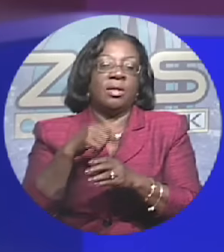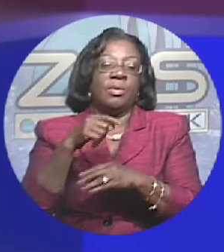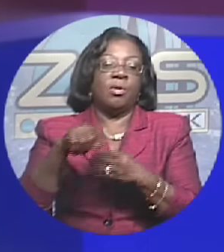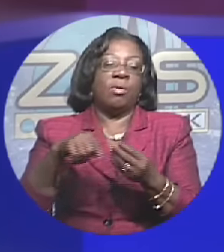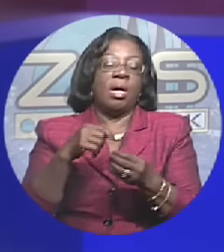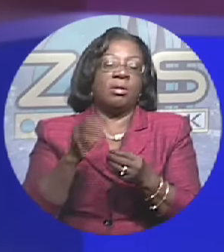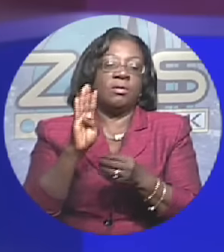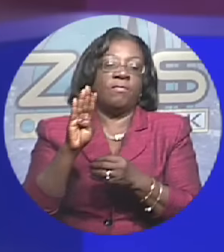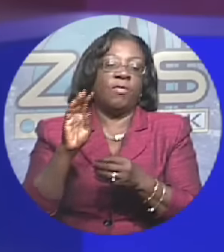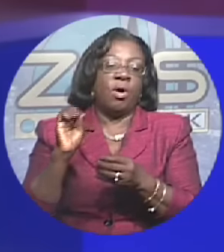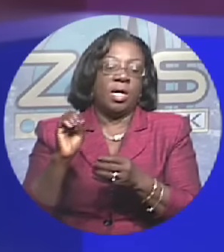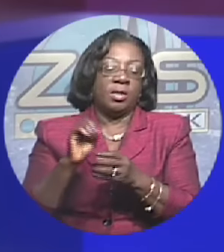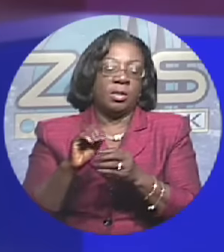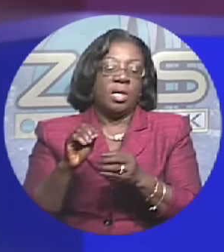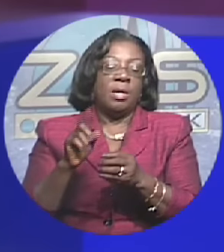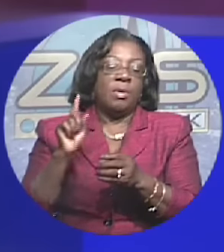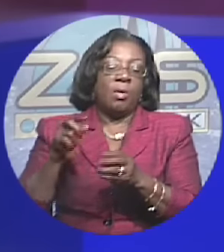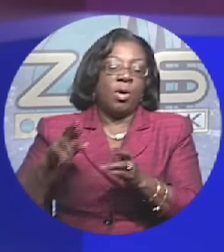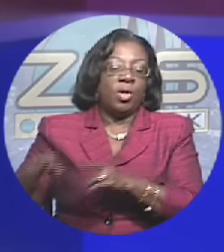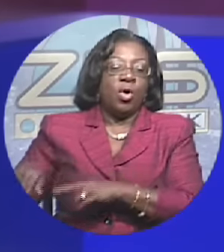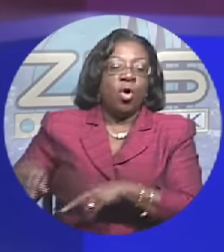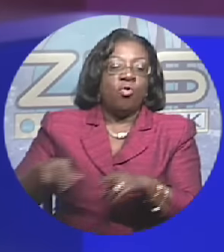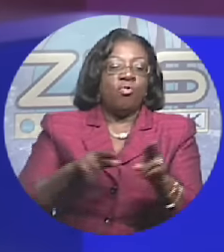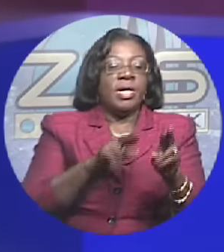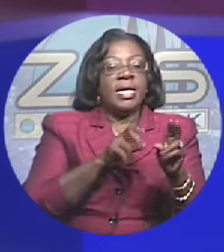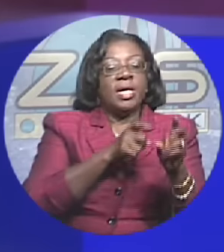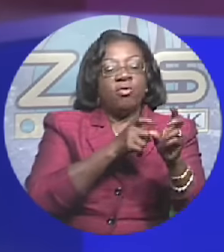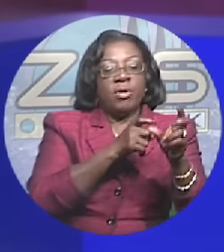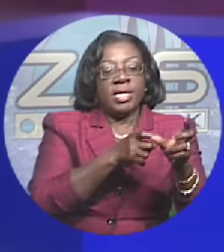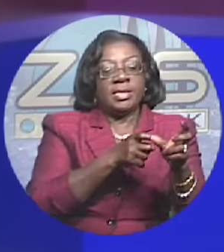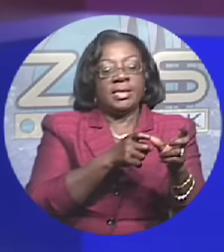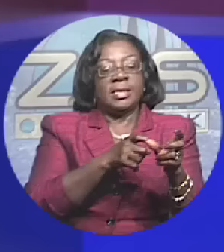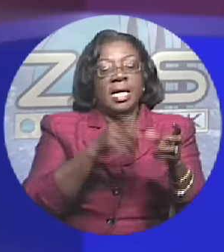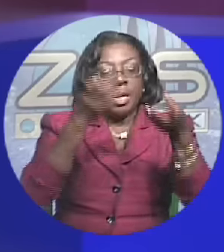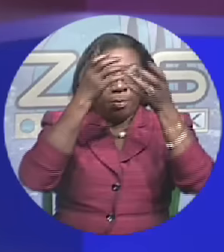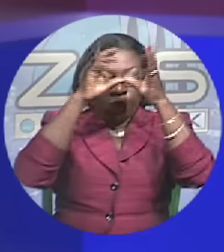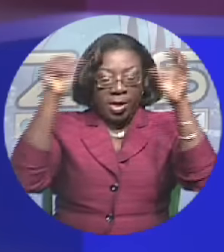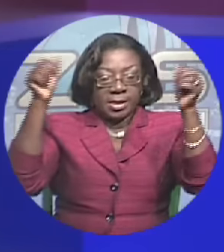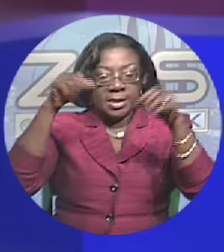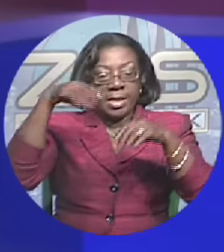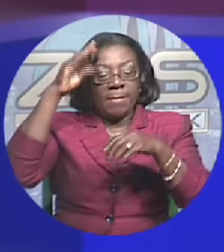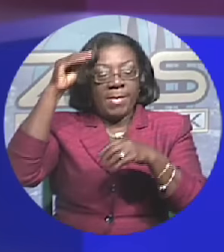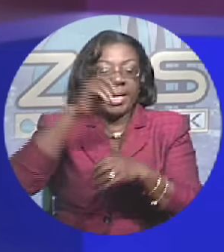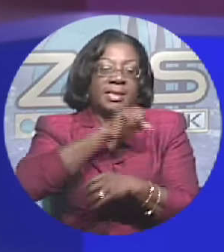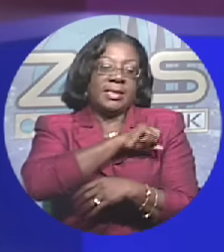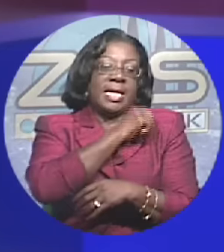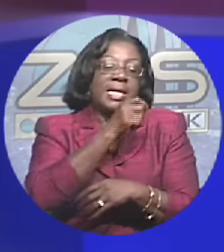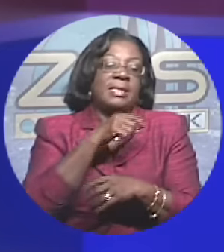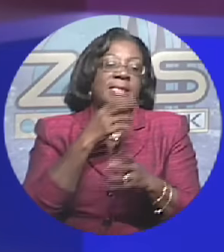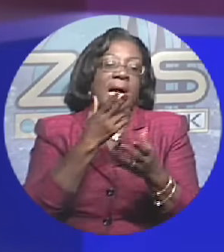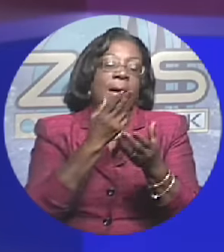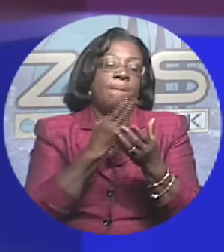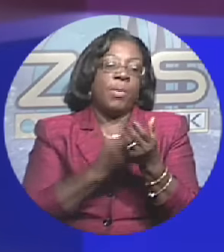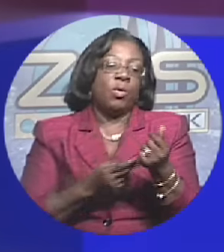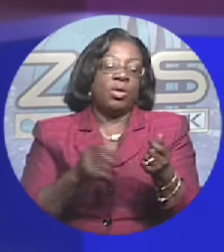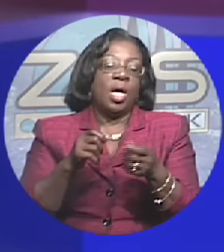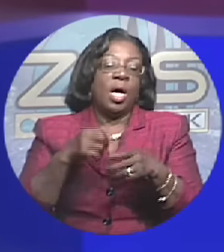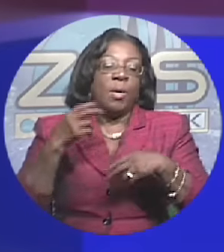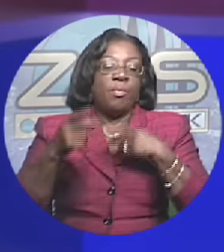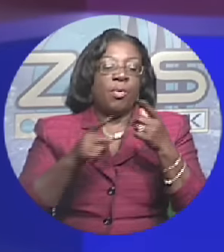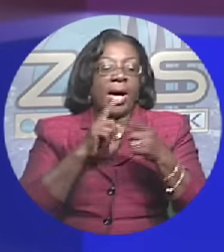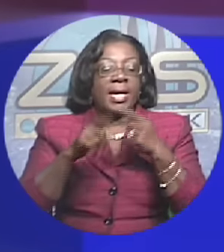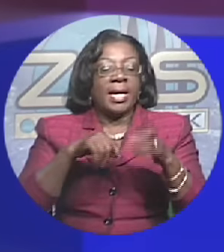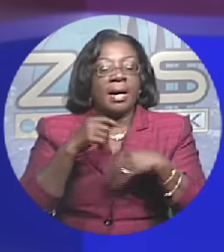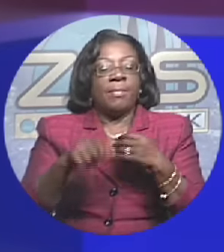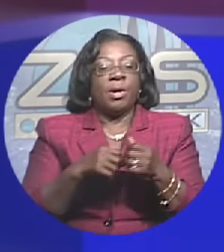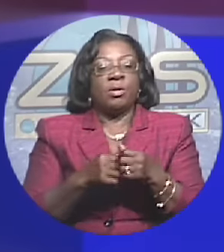400 by 1 meter relay race. Current president Mike Sands and his opponent Rosemary Carey are both bragging about their slates and